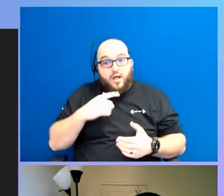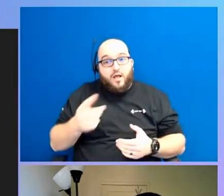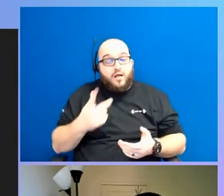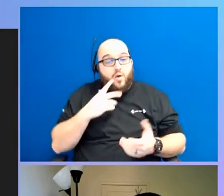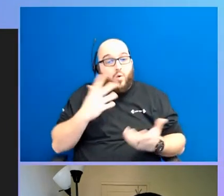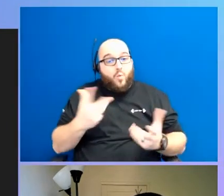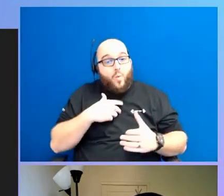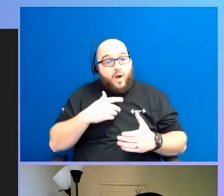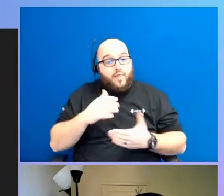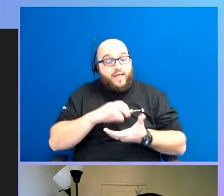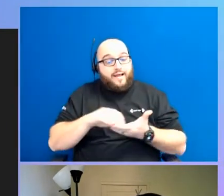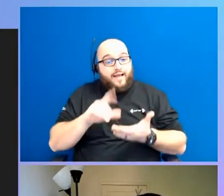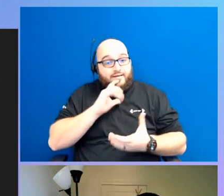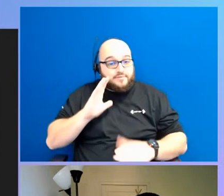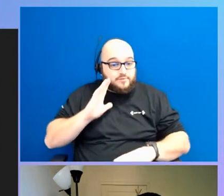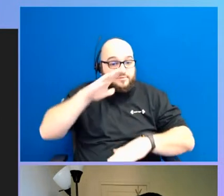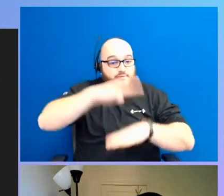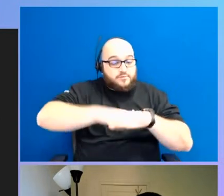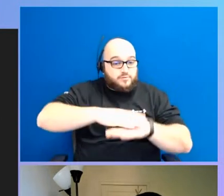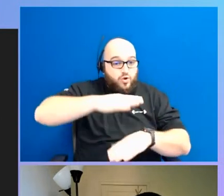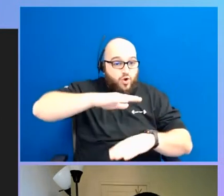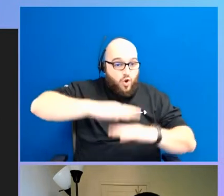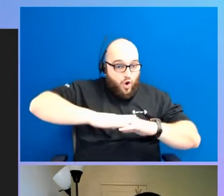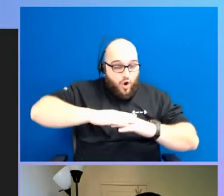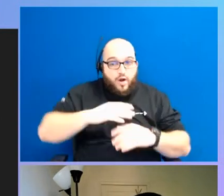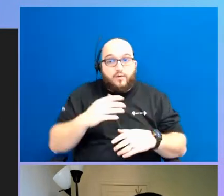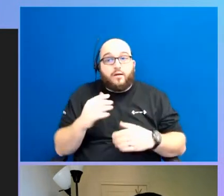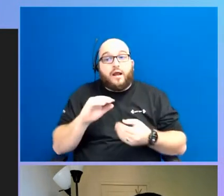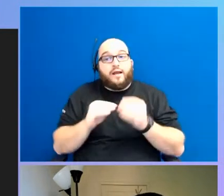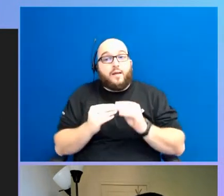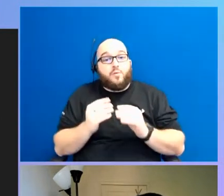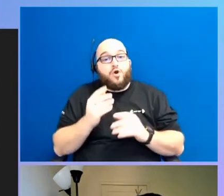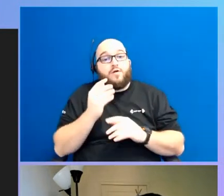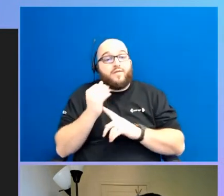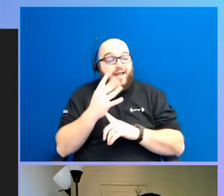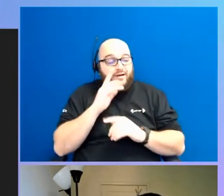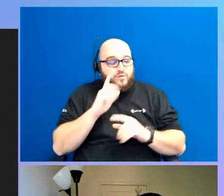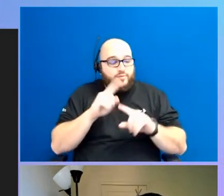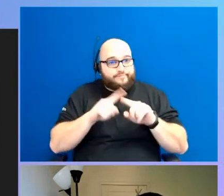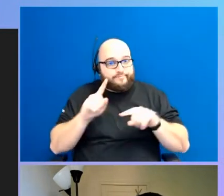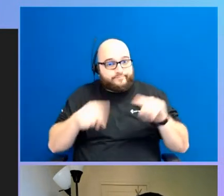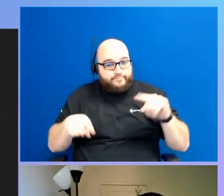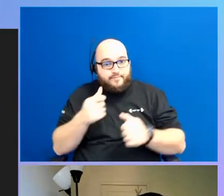for the 2 different cakes. The number of candles varies from cake to cake.